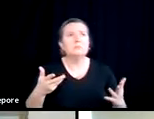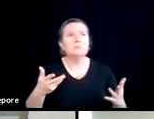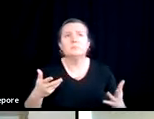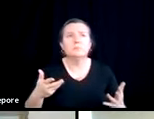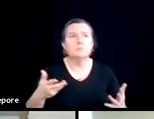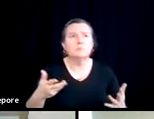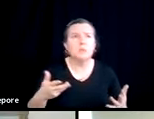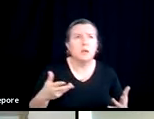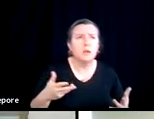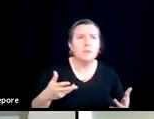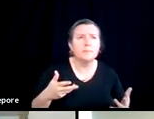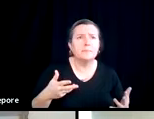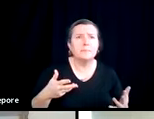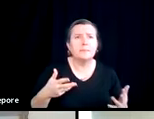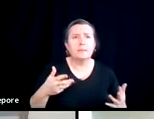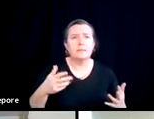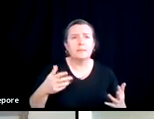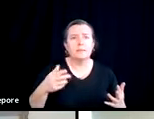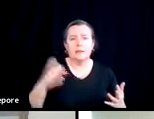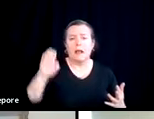Elise.